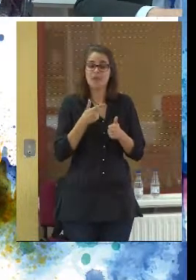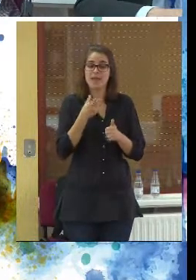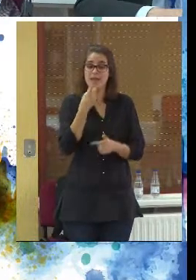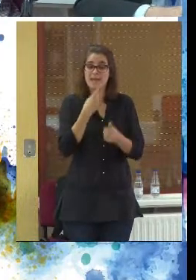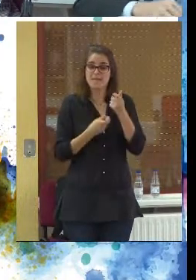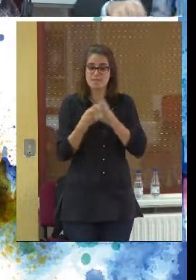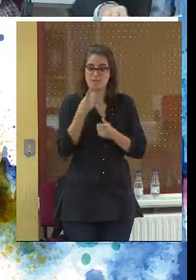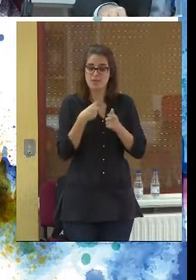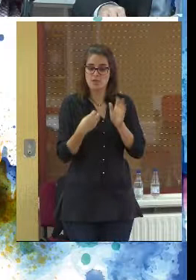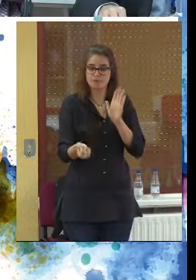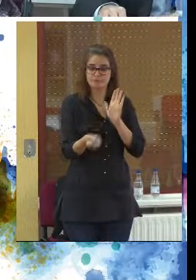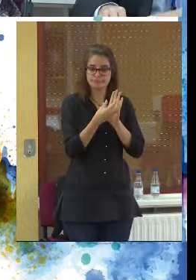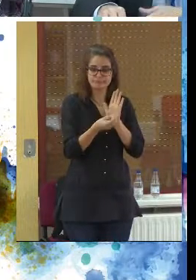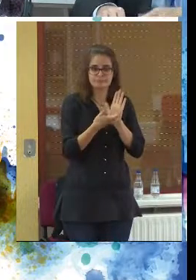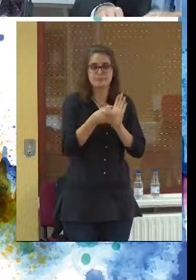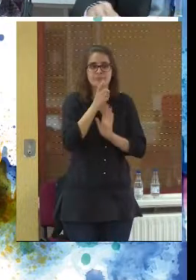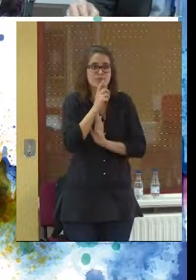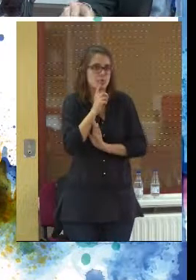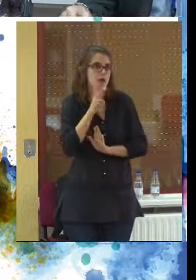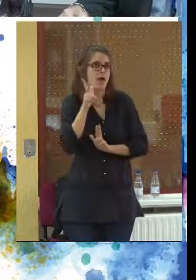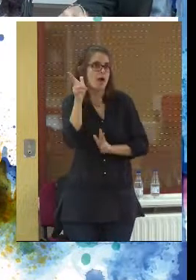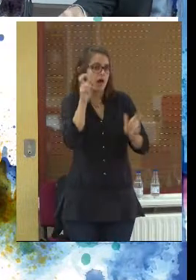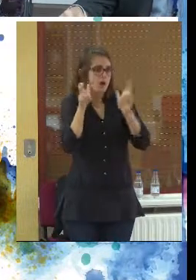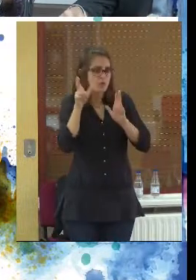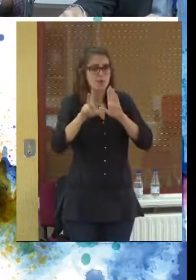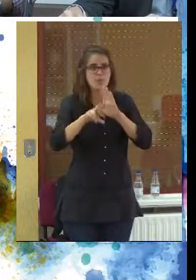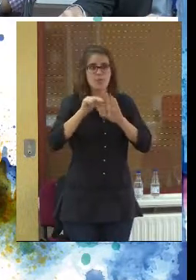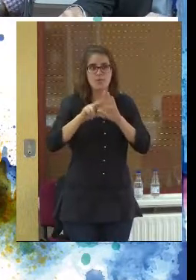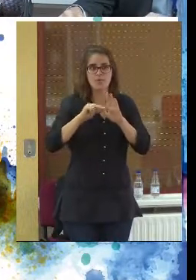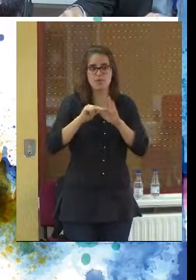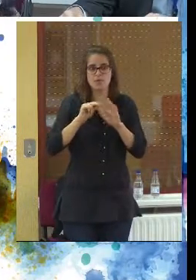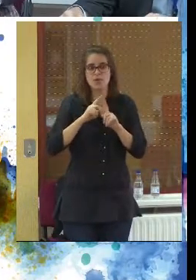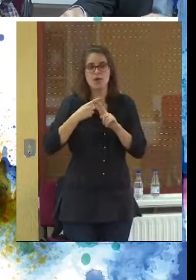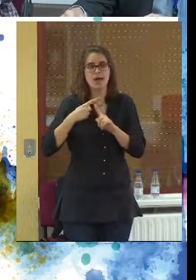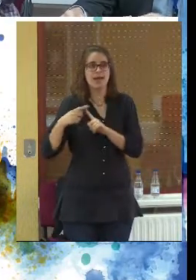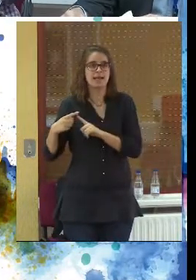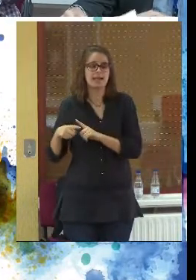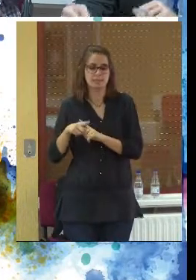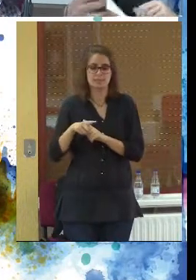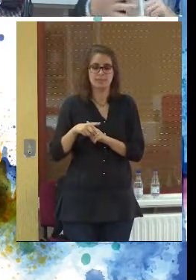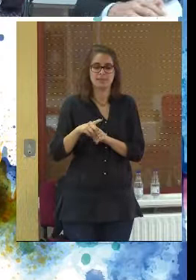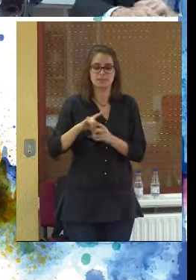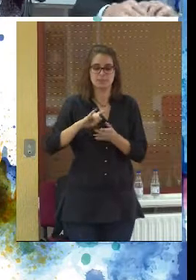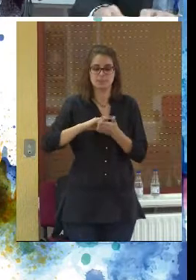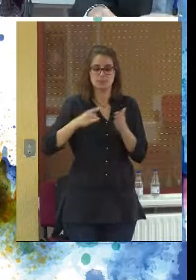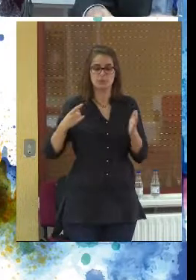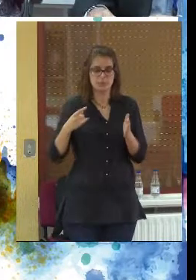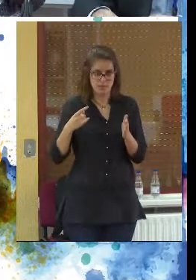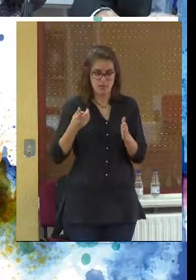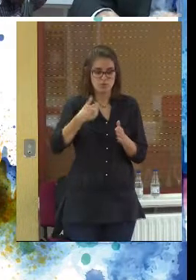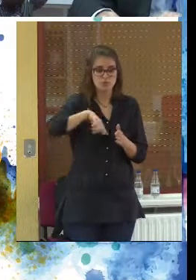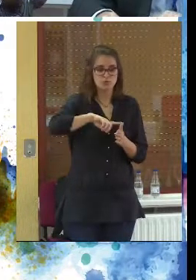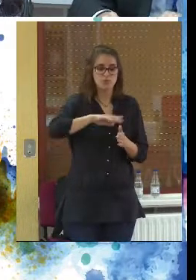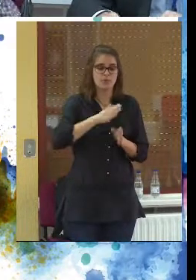specify for the information, for audios, videos, and multimedia, and for them to work properly. We need professionals